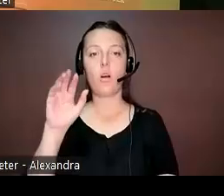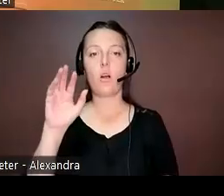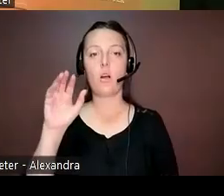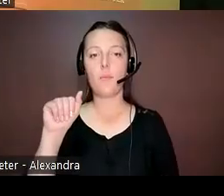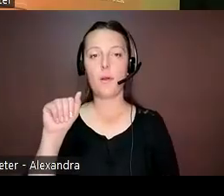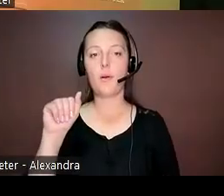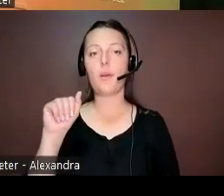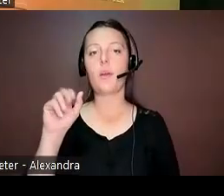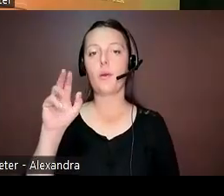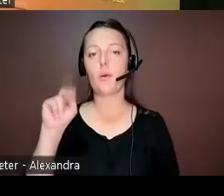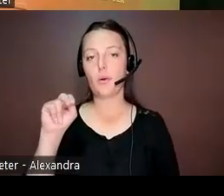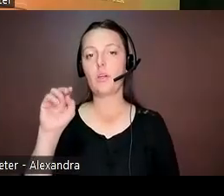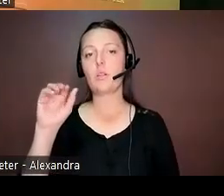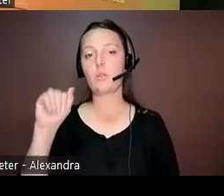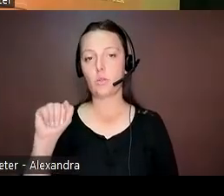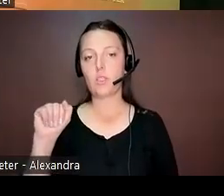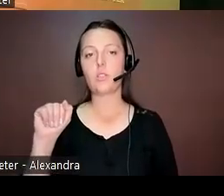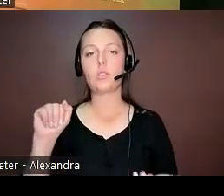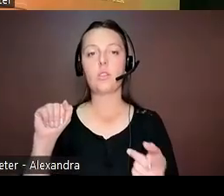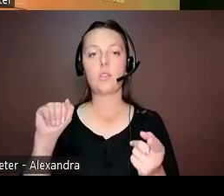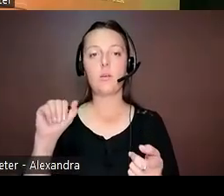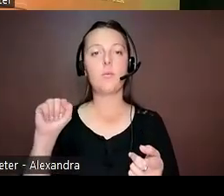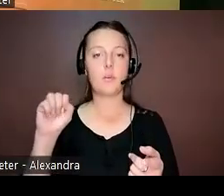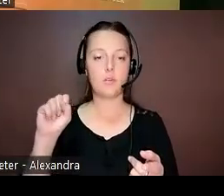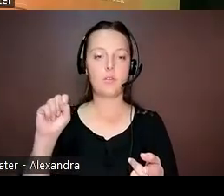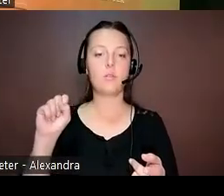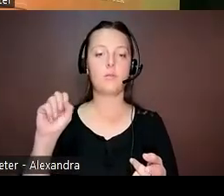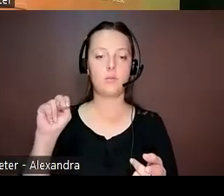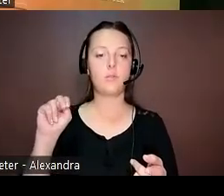collaborative grand round they are holding, and I was asked to give a talk.